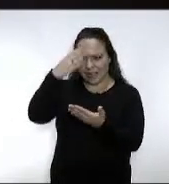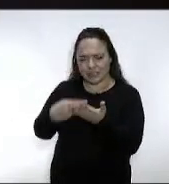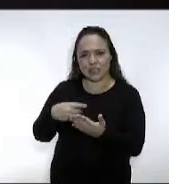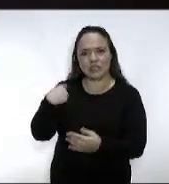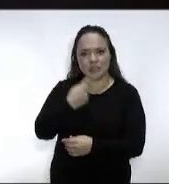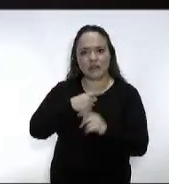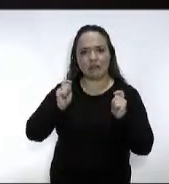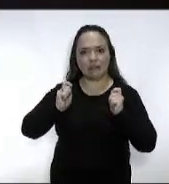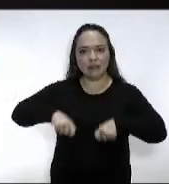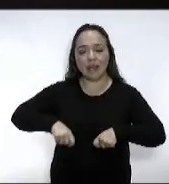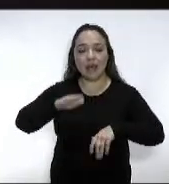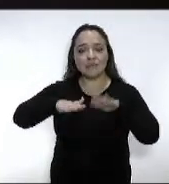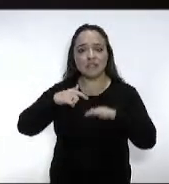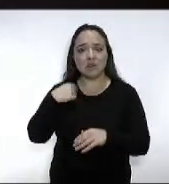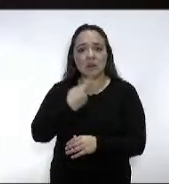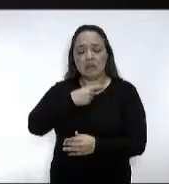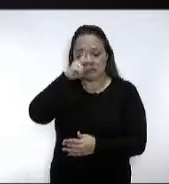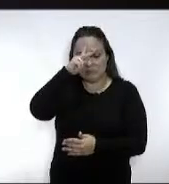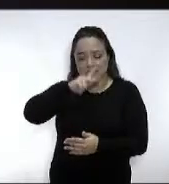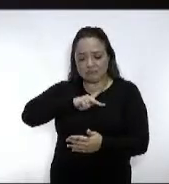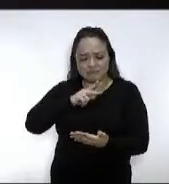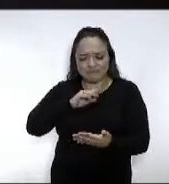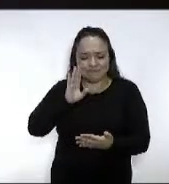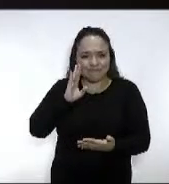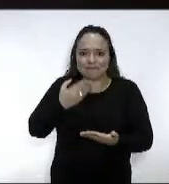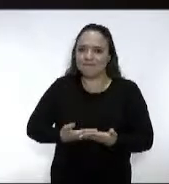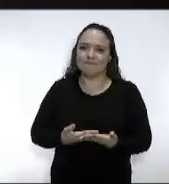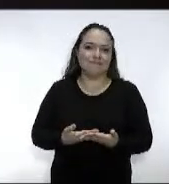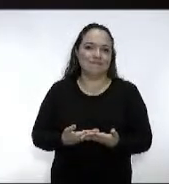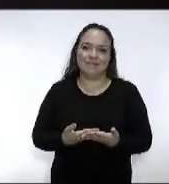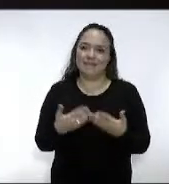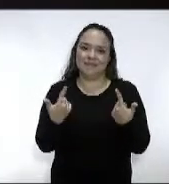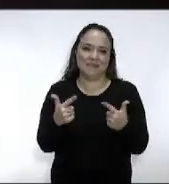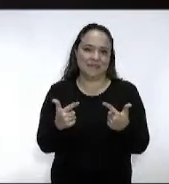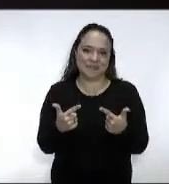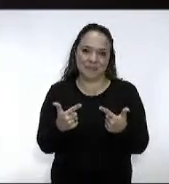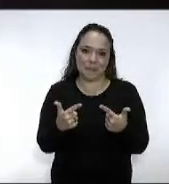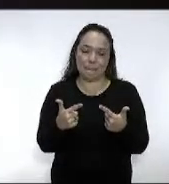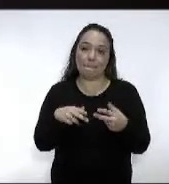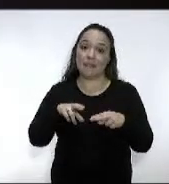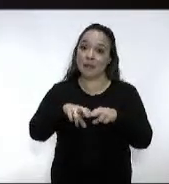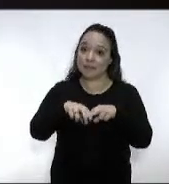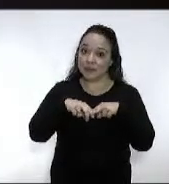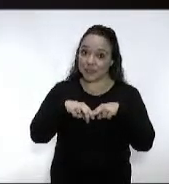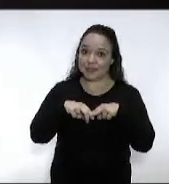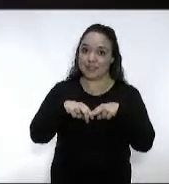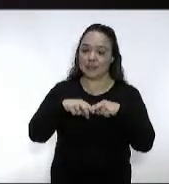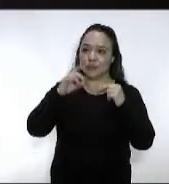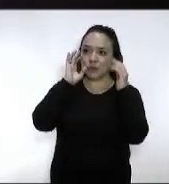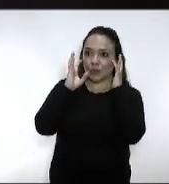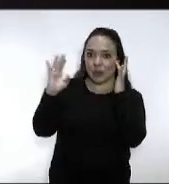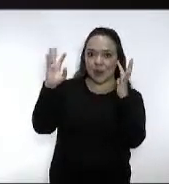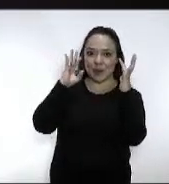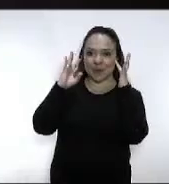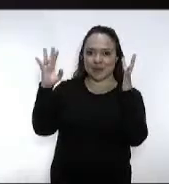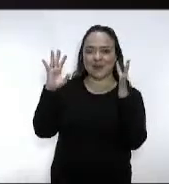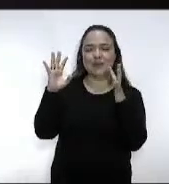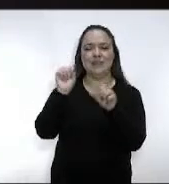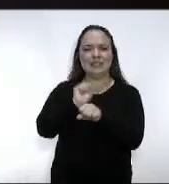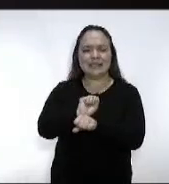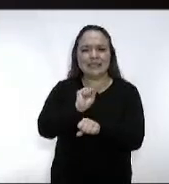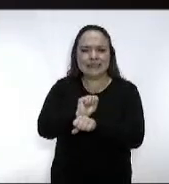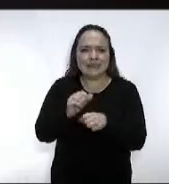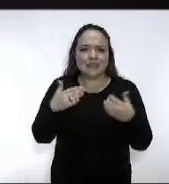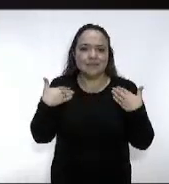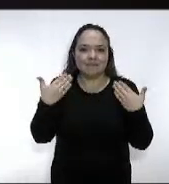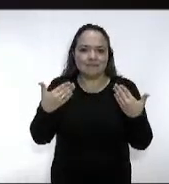wouldn't be here today. Our families and friends gave all types of support for us to be here, and we are very grateful for you who